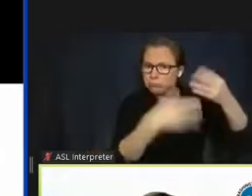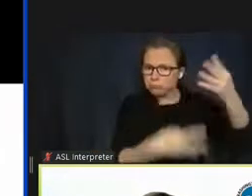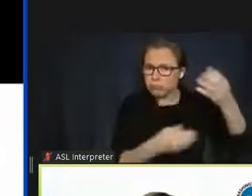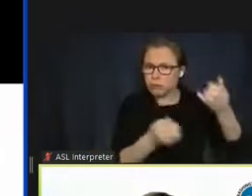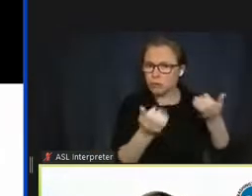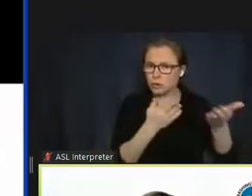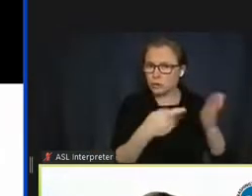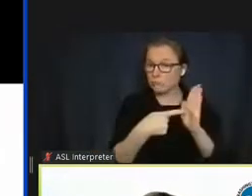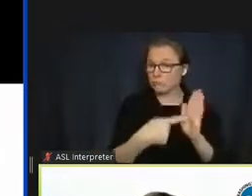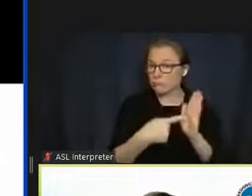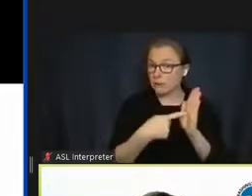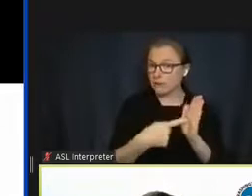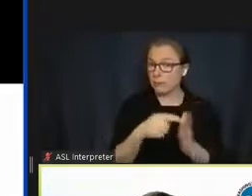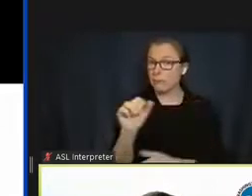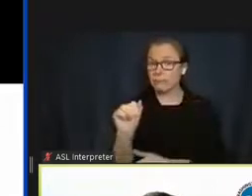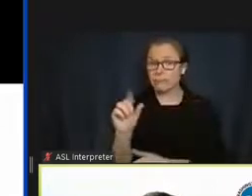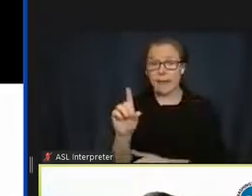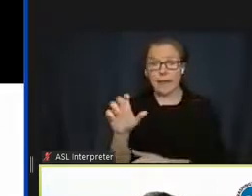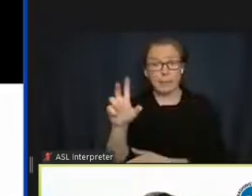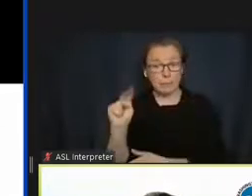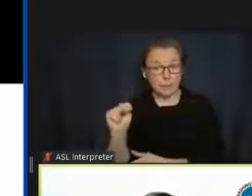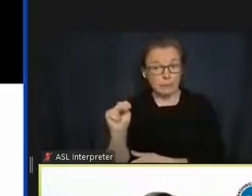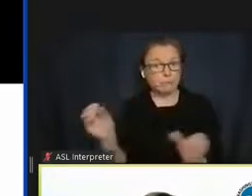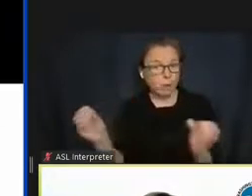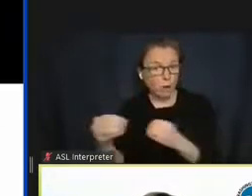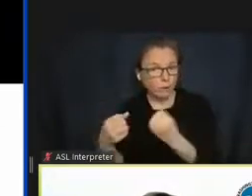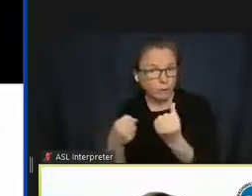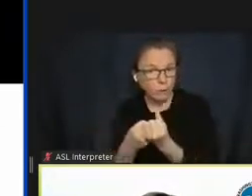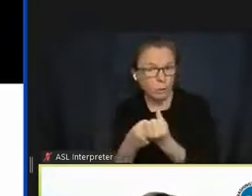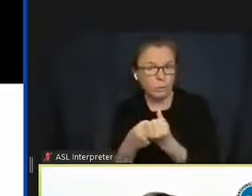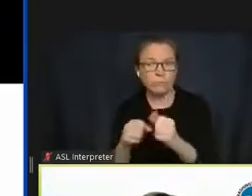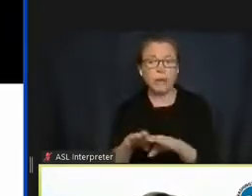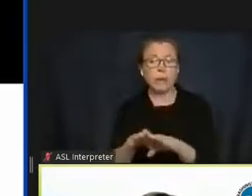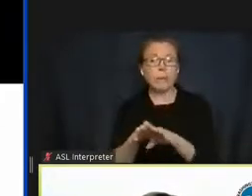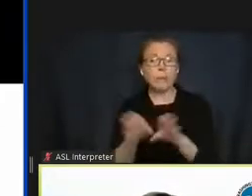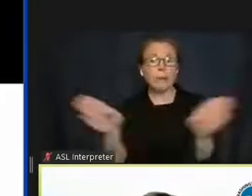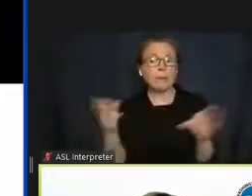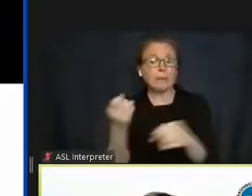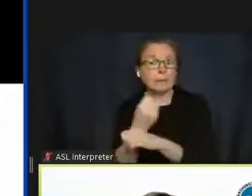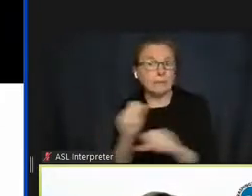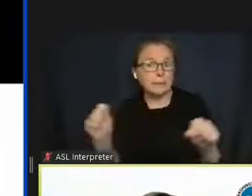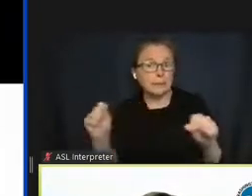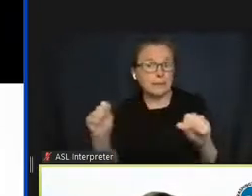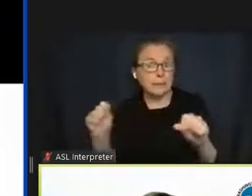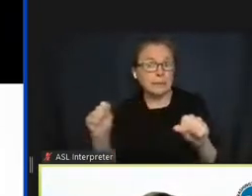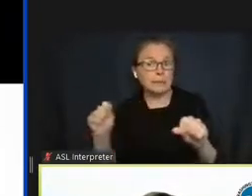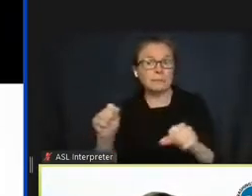as administrative support, public safety and justice activities,